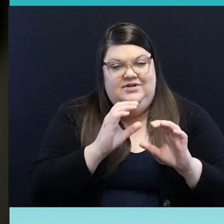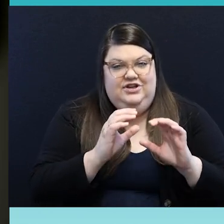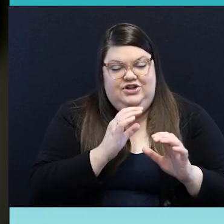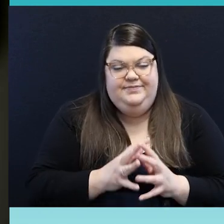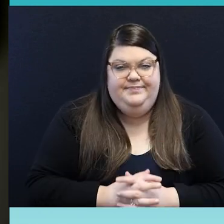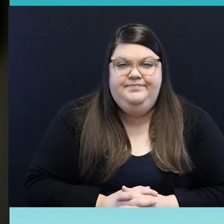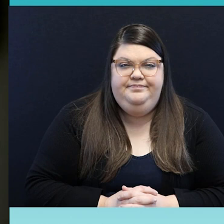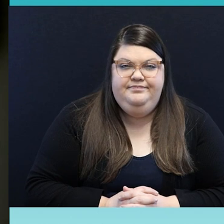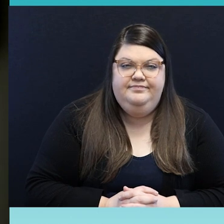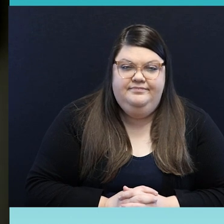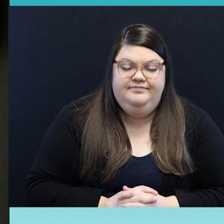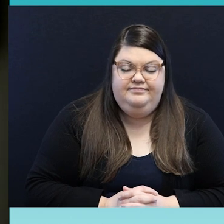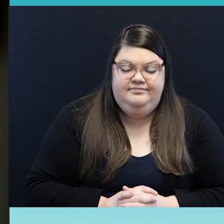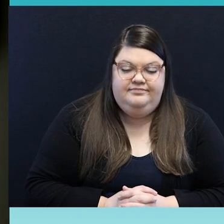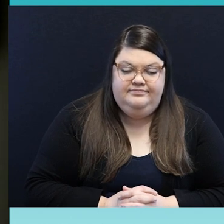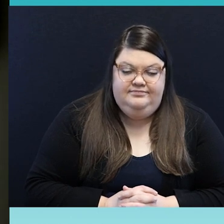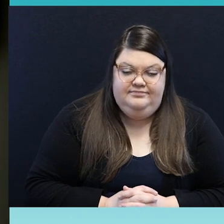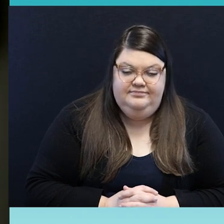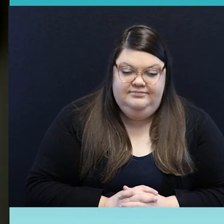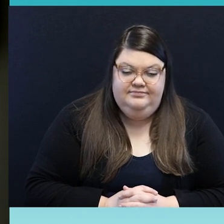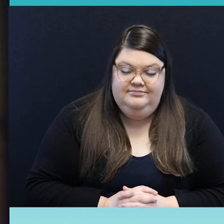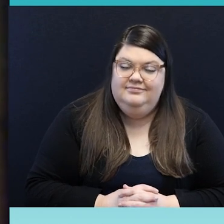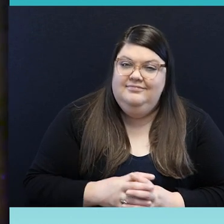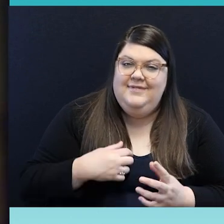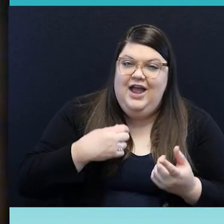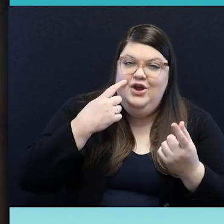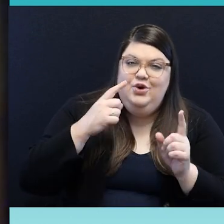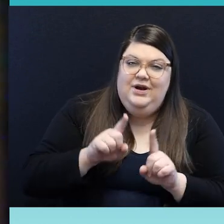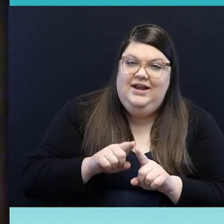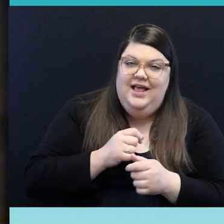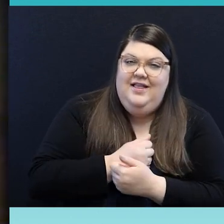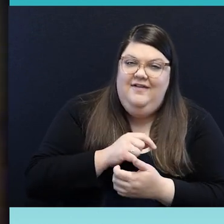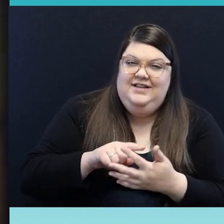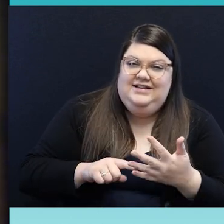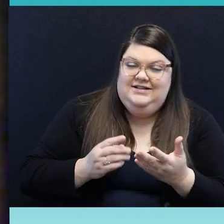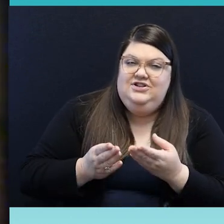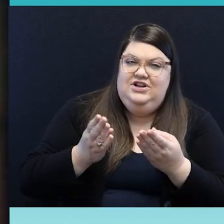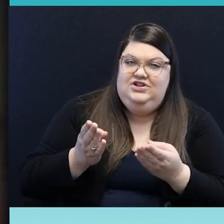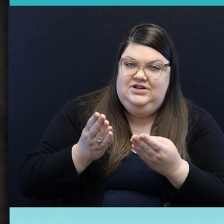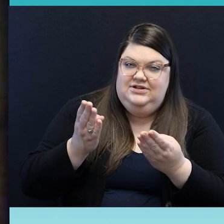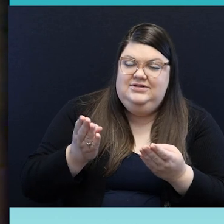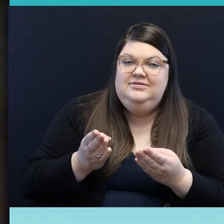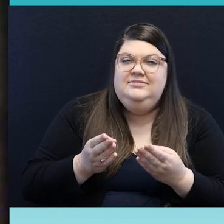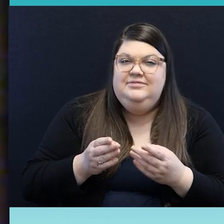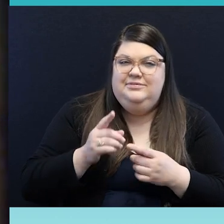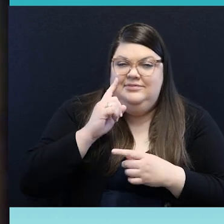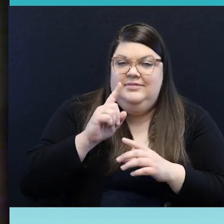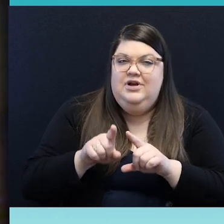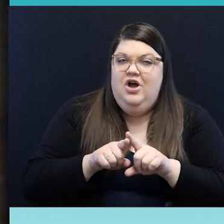conversations as well. I agree. I love these suggestions. And I think they also